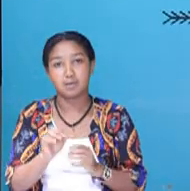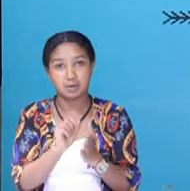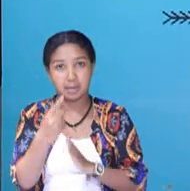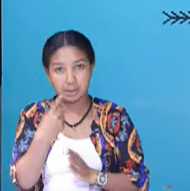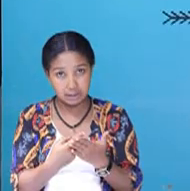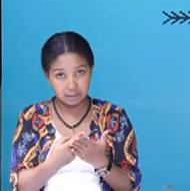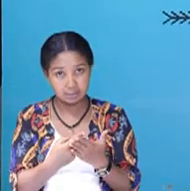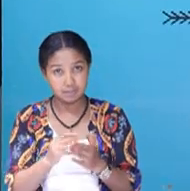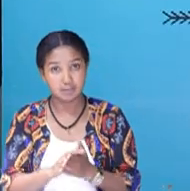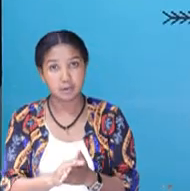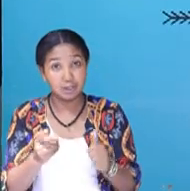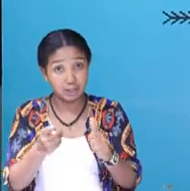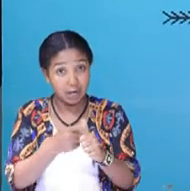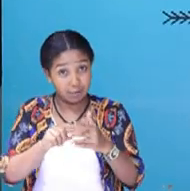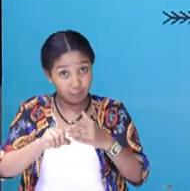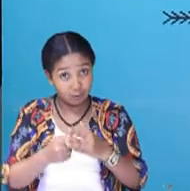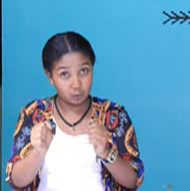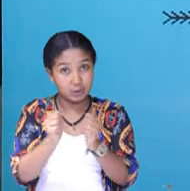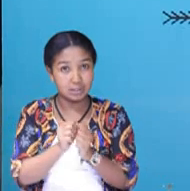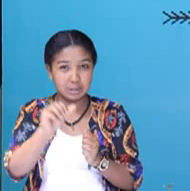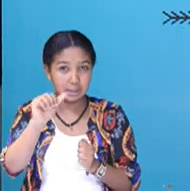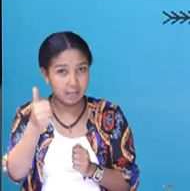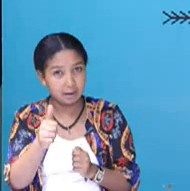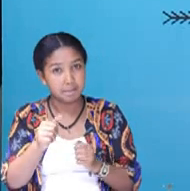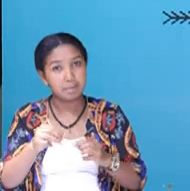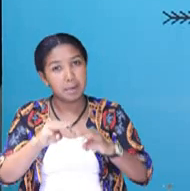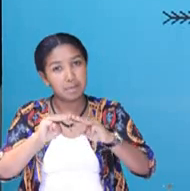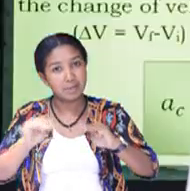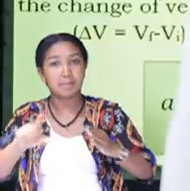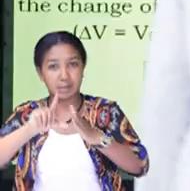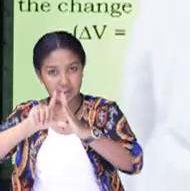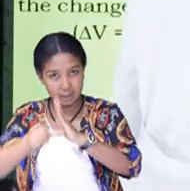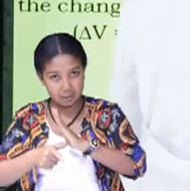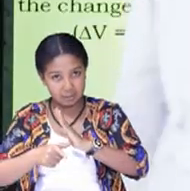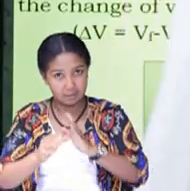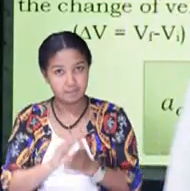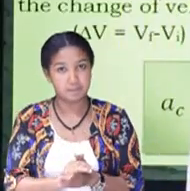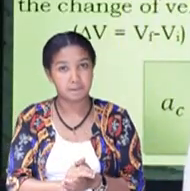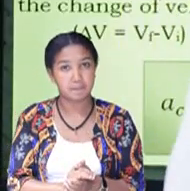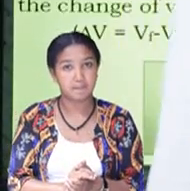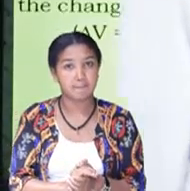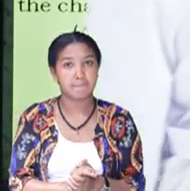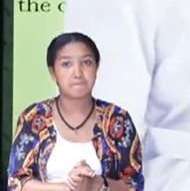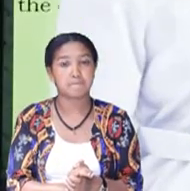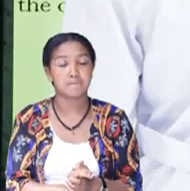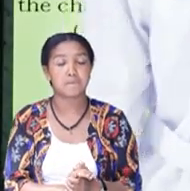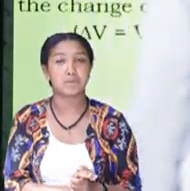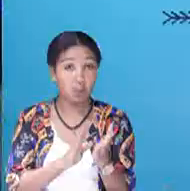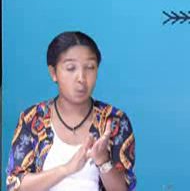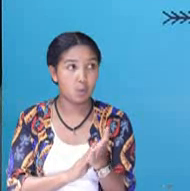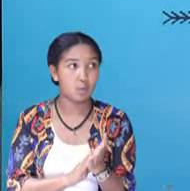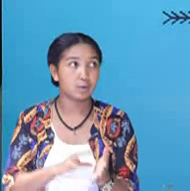this particle initially moving with 10 meter per second, let's consider it to be 10 meter